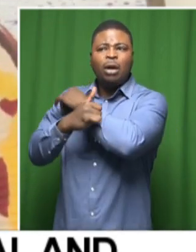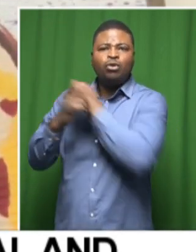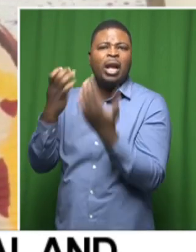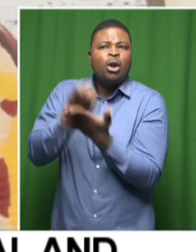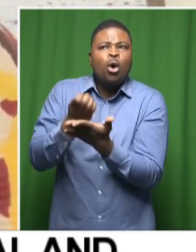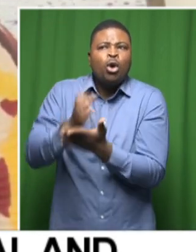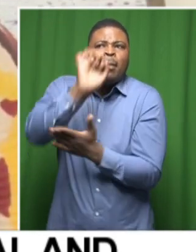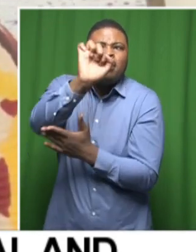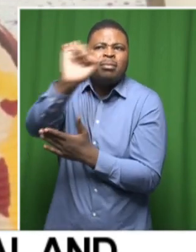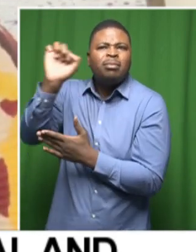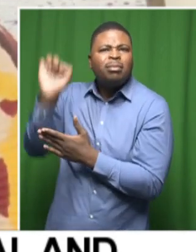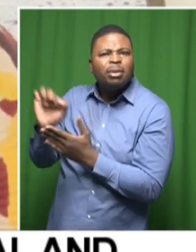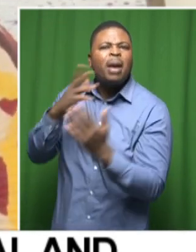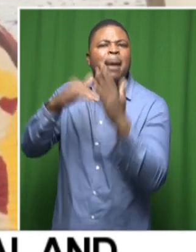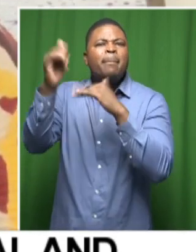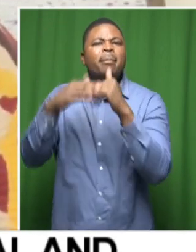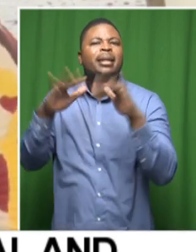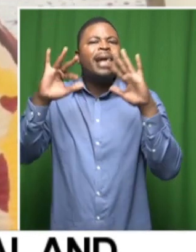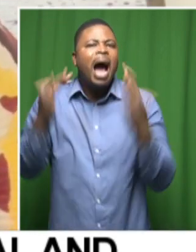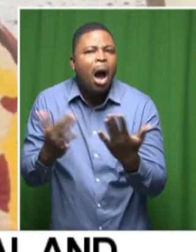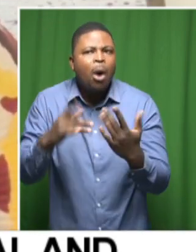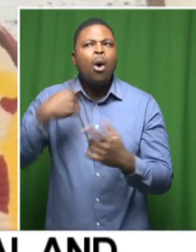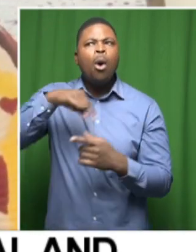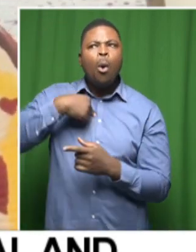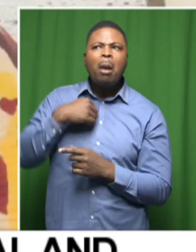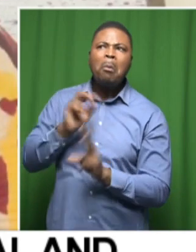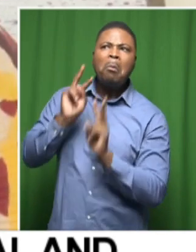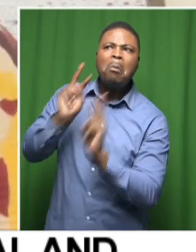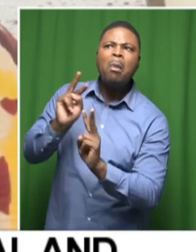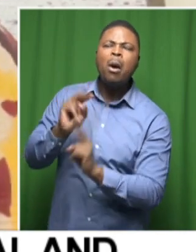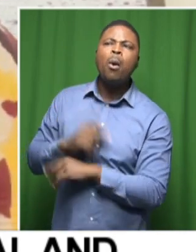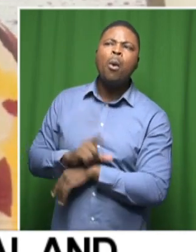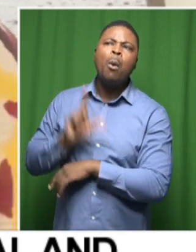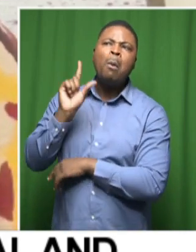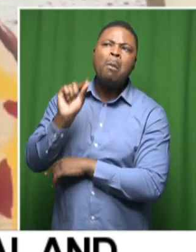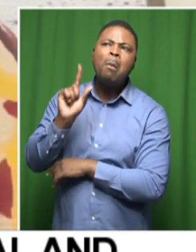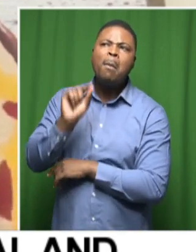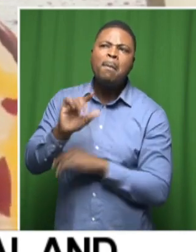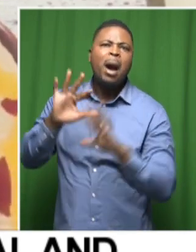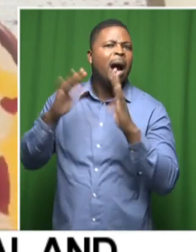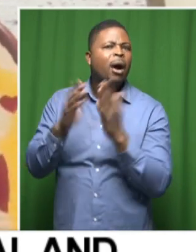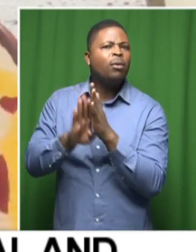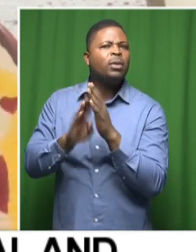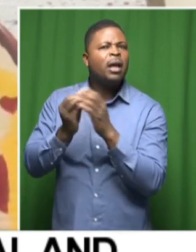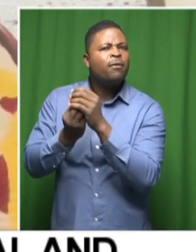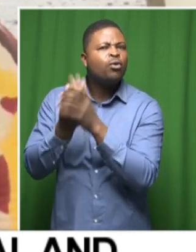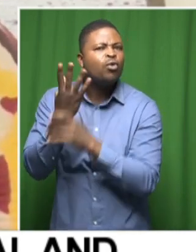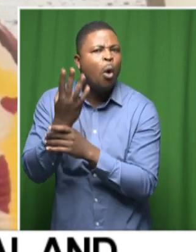it is something to admire to see what they do, how they've grown, and we're